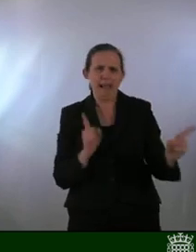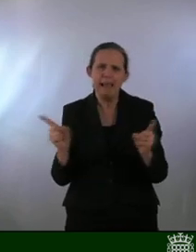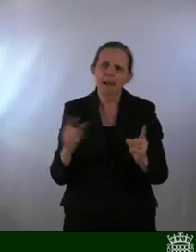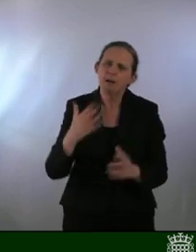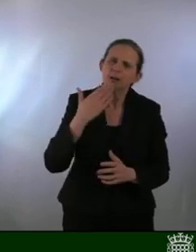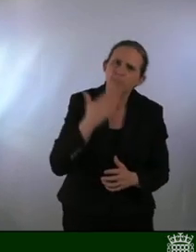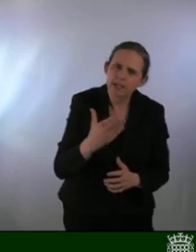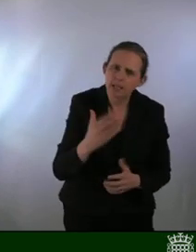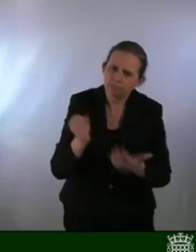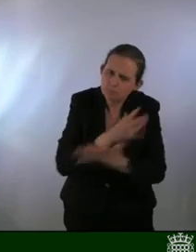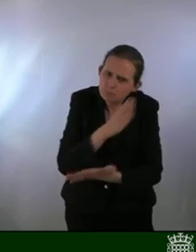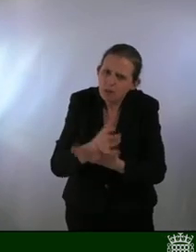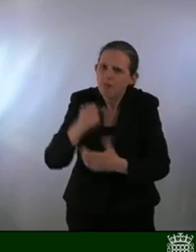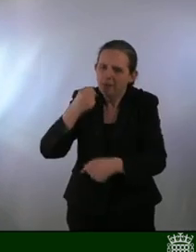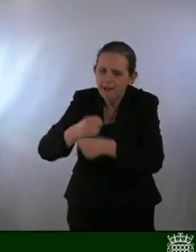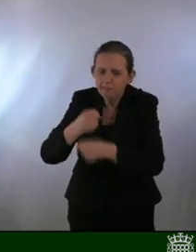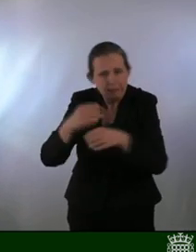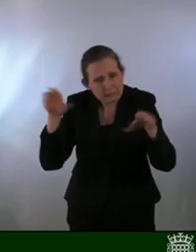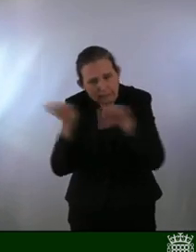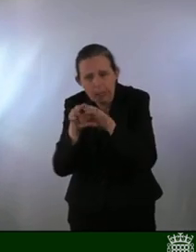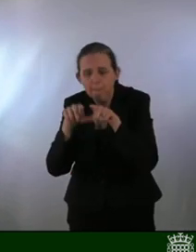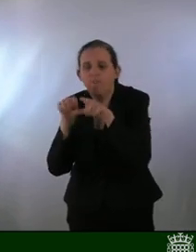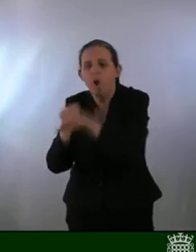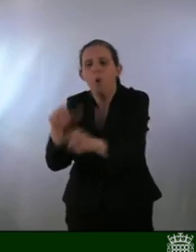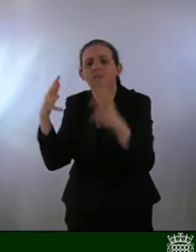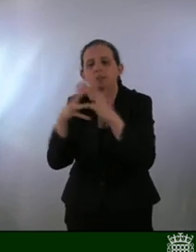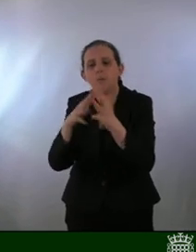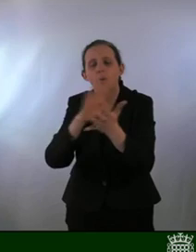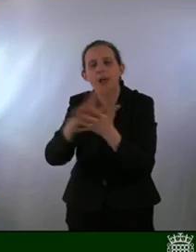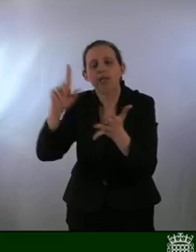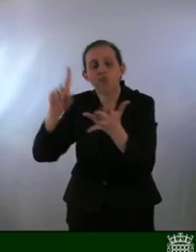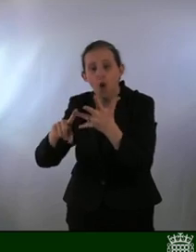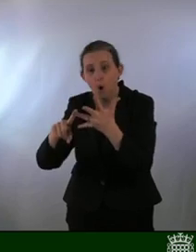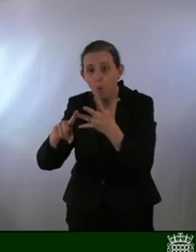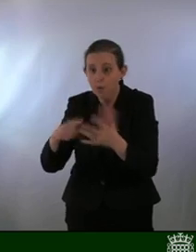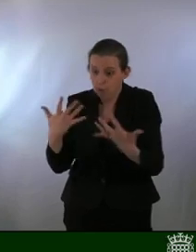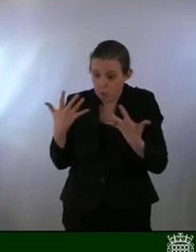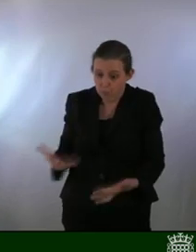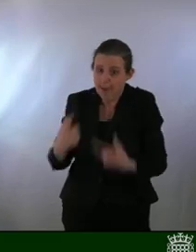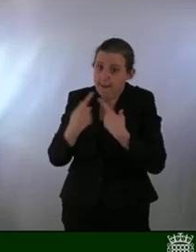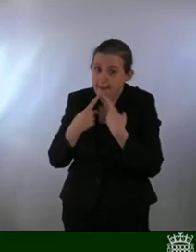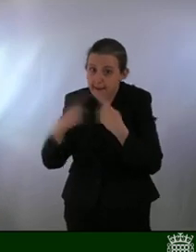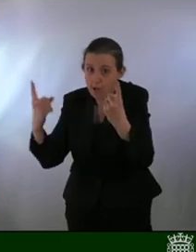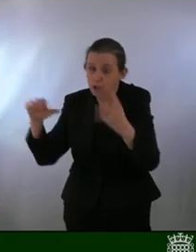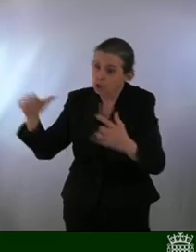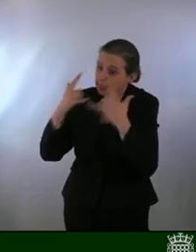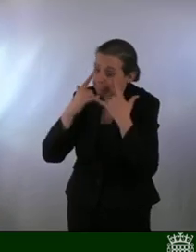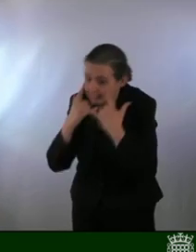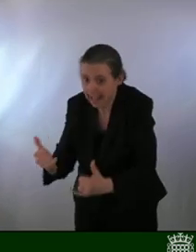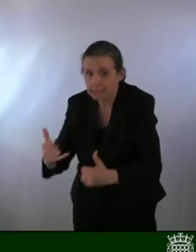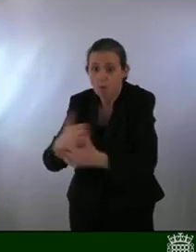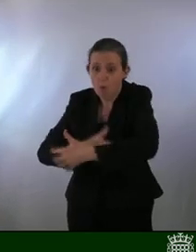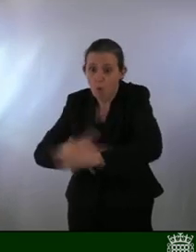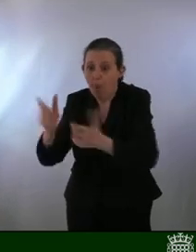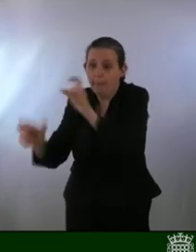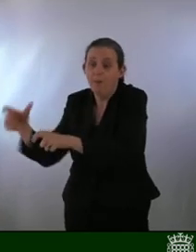same as the WHO objective, who have said today that we should be testing everyone who has symptoms, not